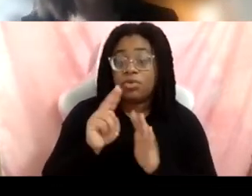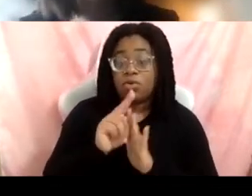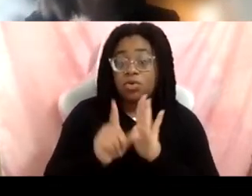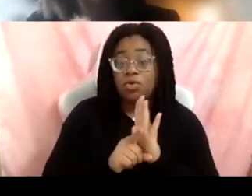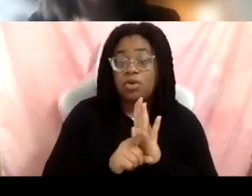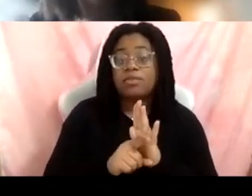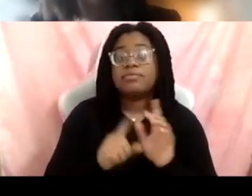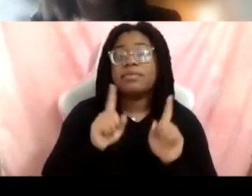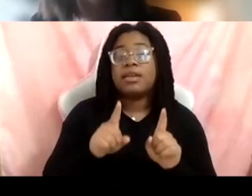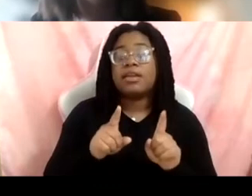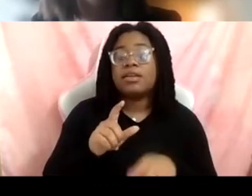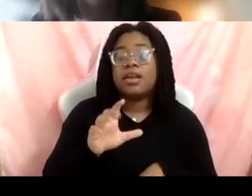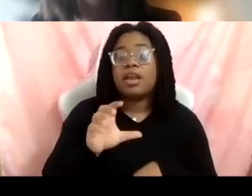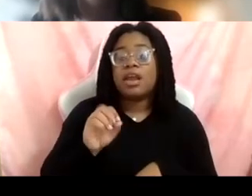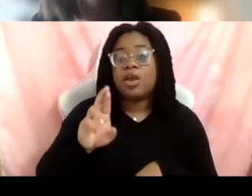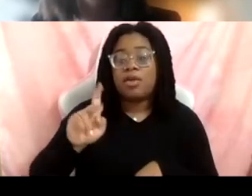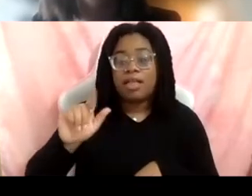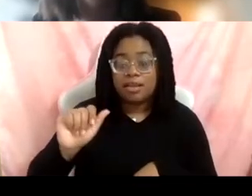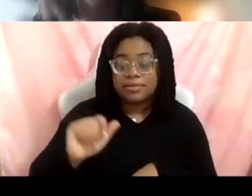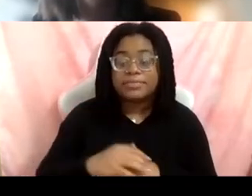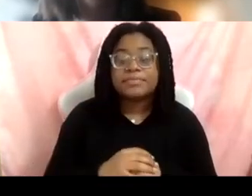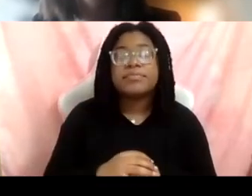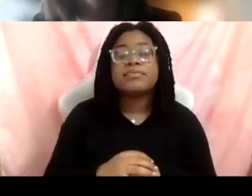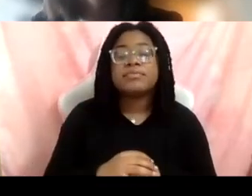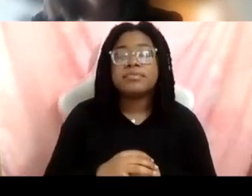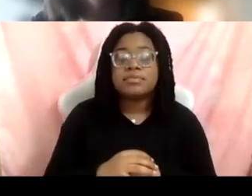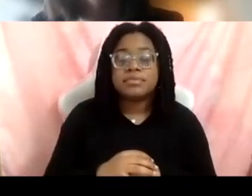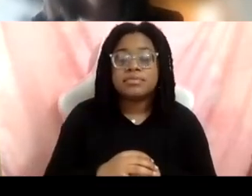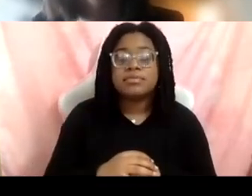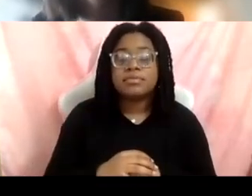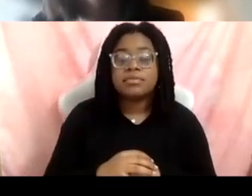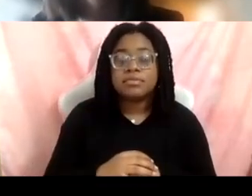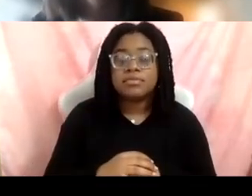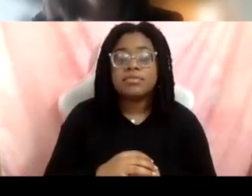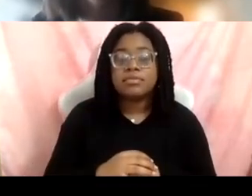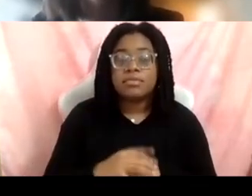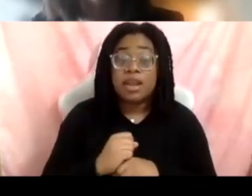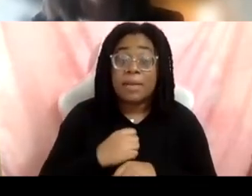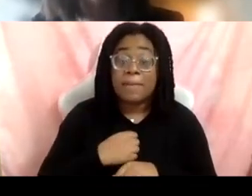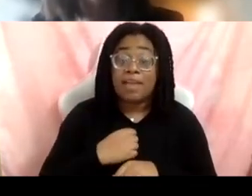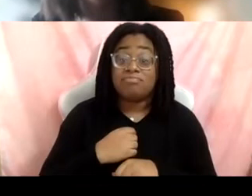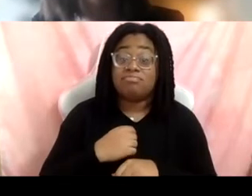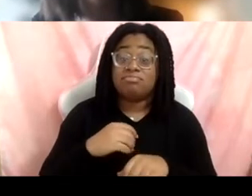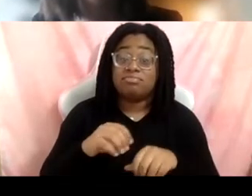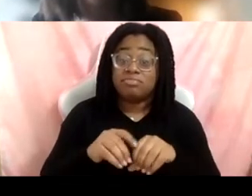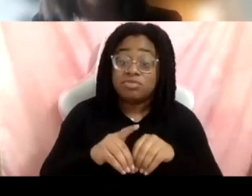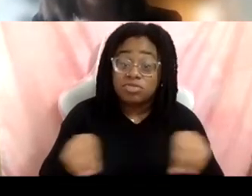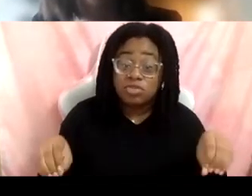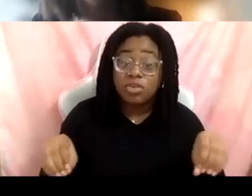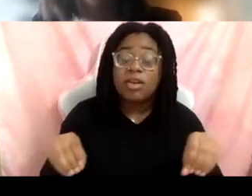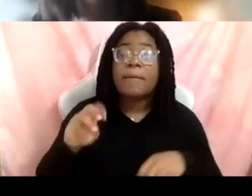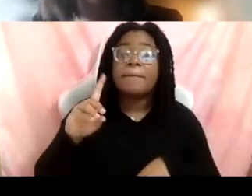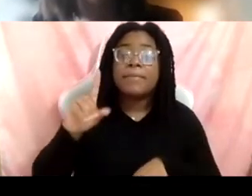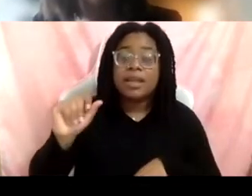University of North Carolina, where I got my bachelor's in media production and my minors in screenwriting.